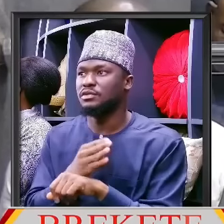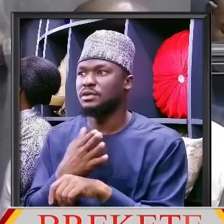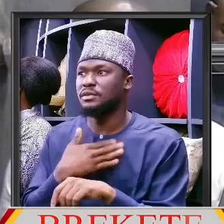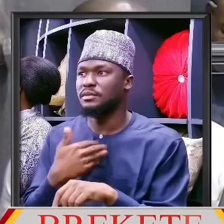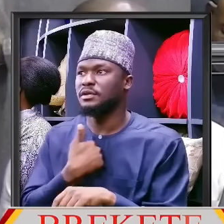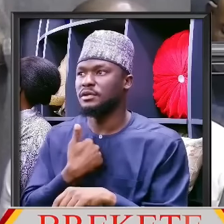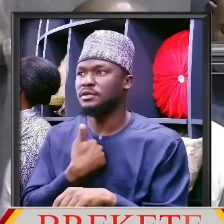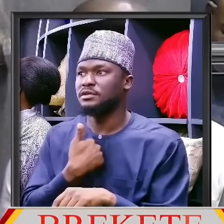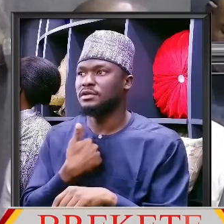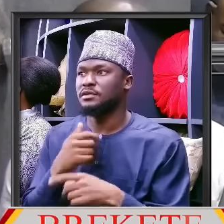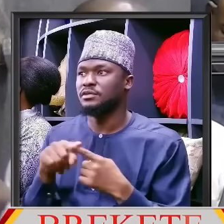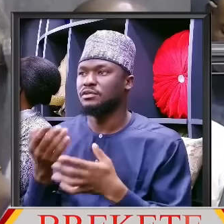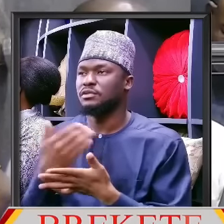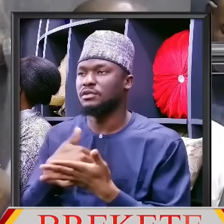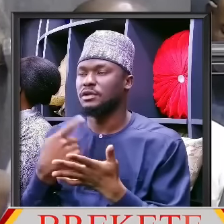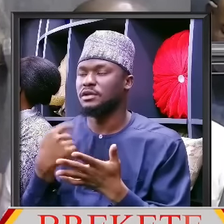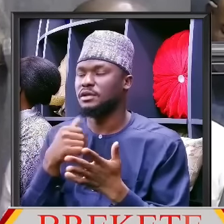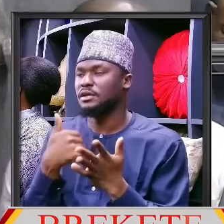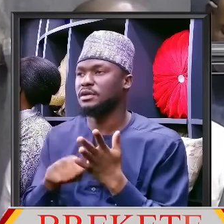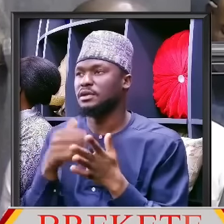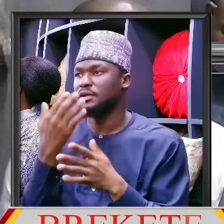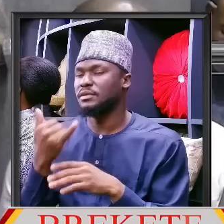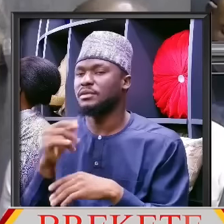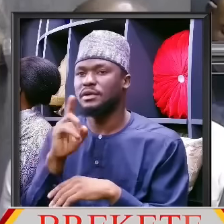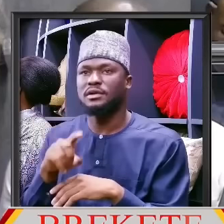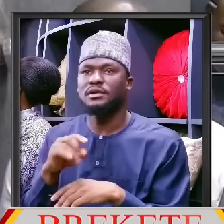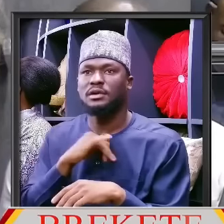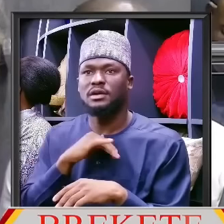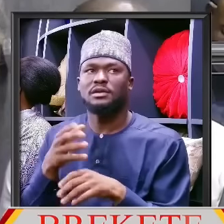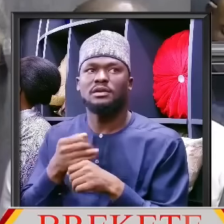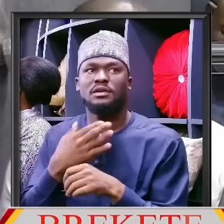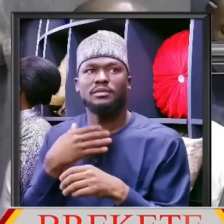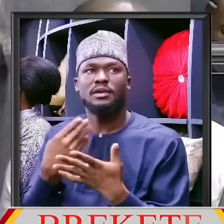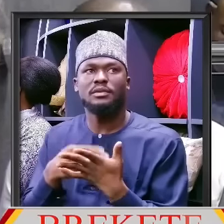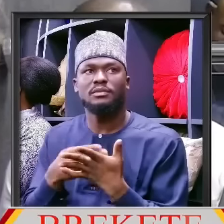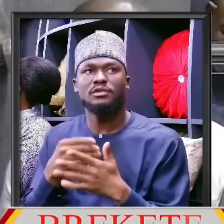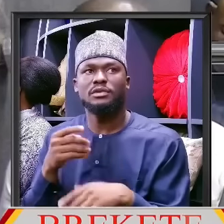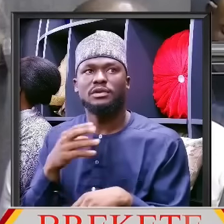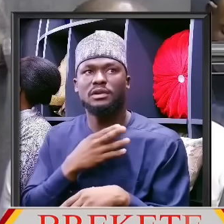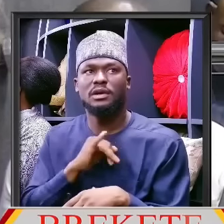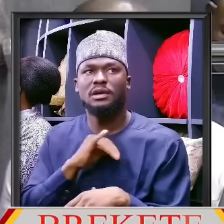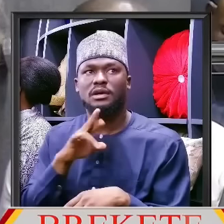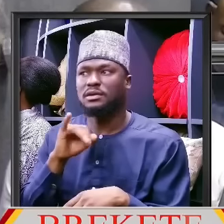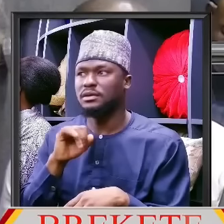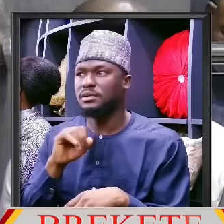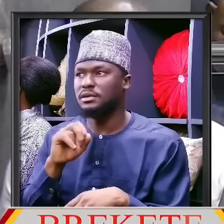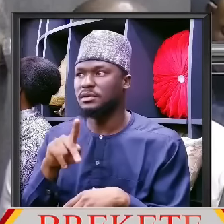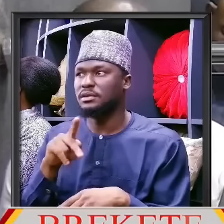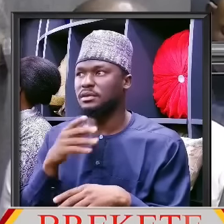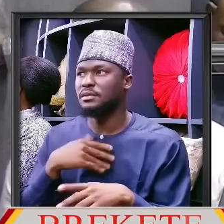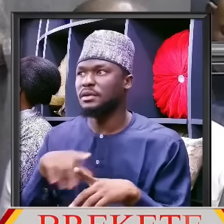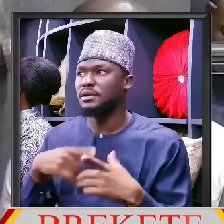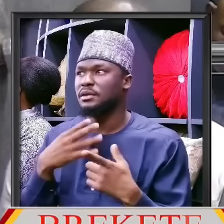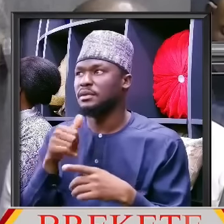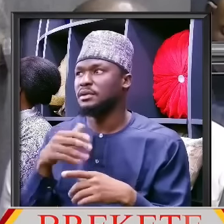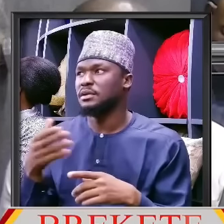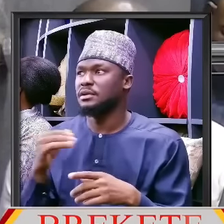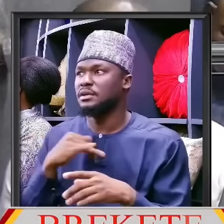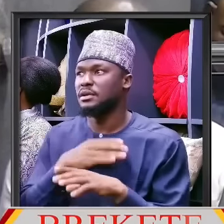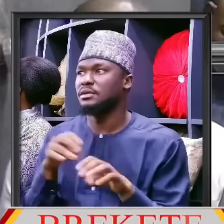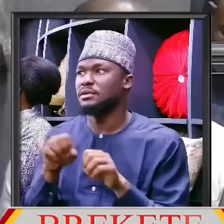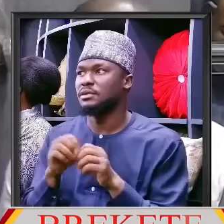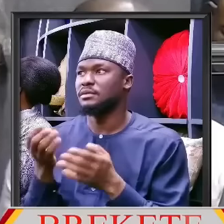this letter from NDC. Why? My money, I said go Abuja, I risk my life, try everything, go Abuja. I go there, go